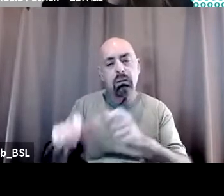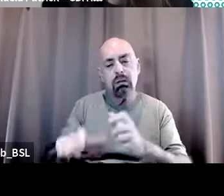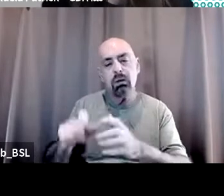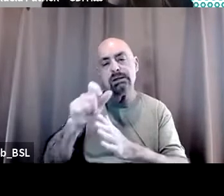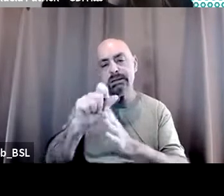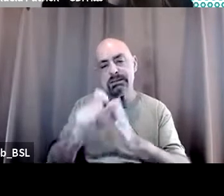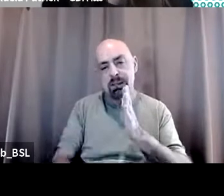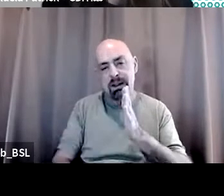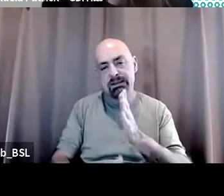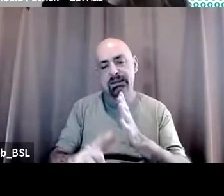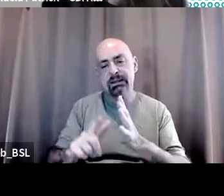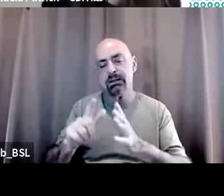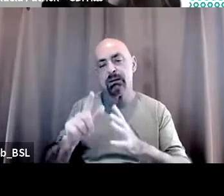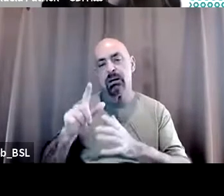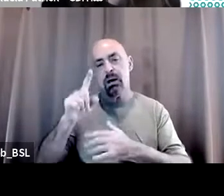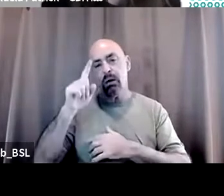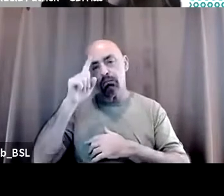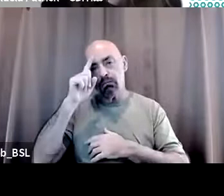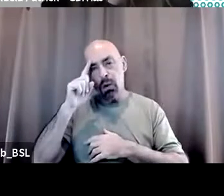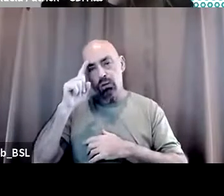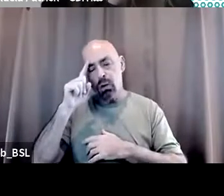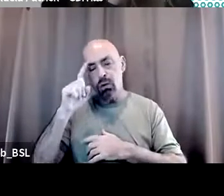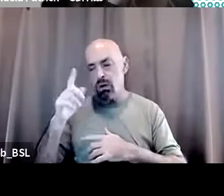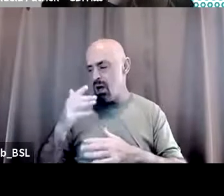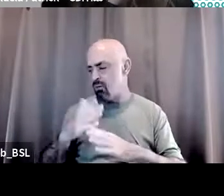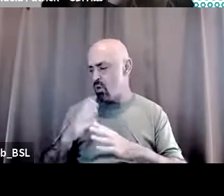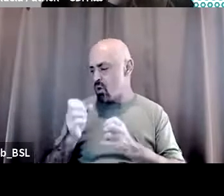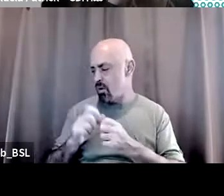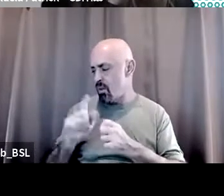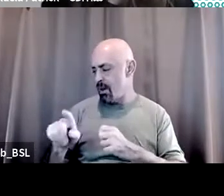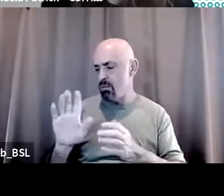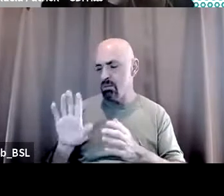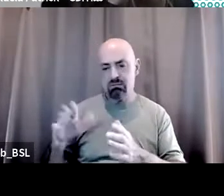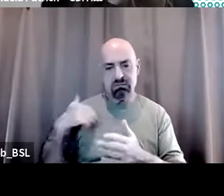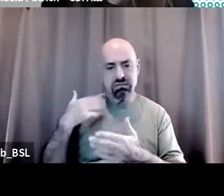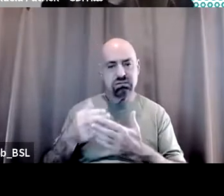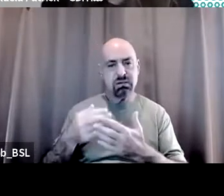of Mongolia since the 90s. So it's a lot